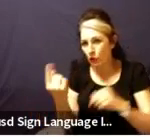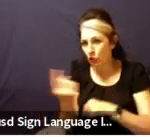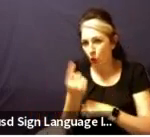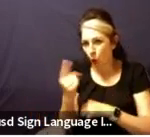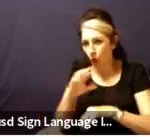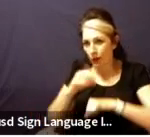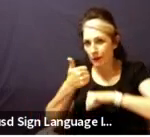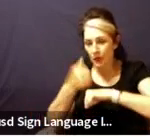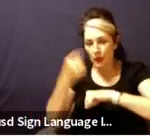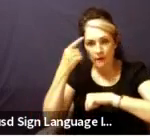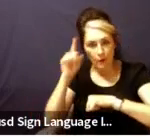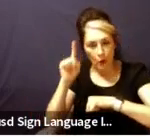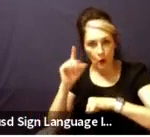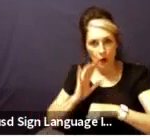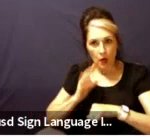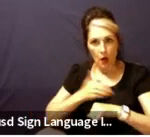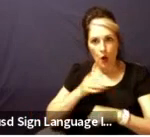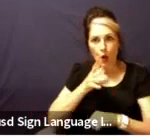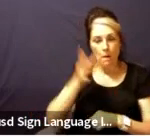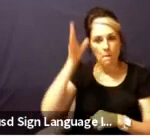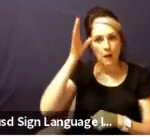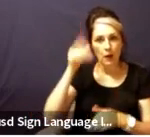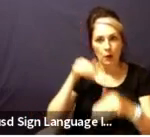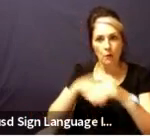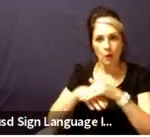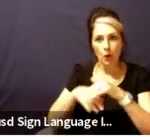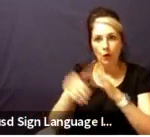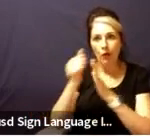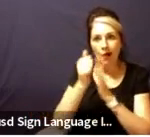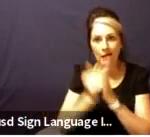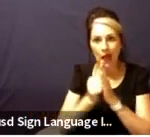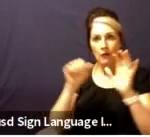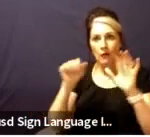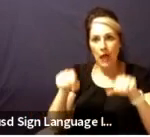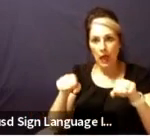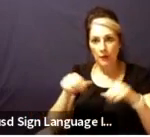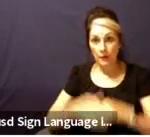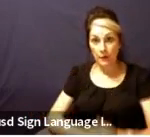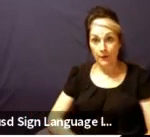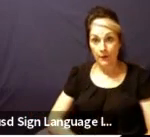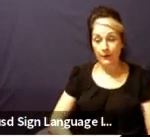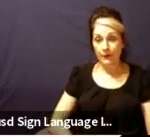up for our parent portal accounts.